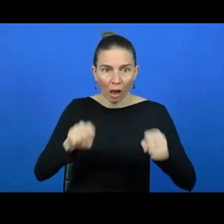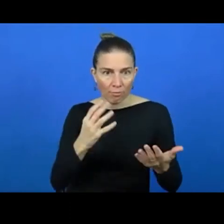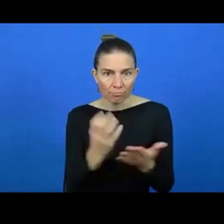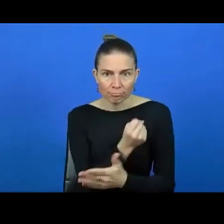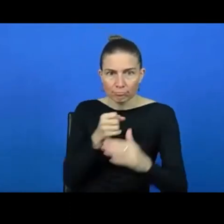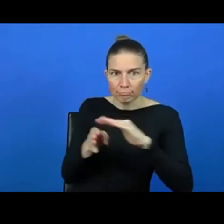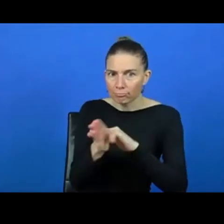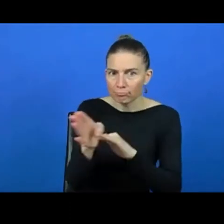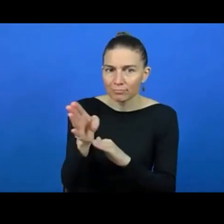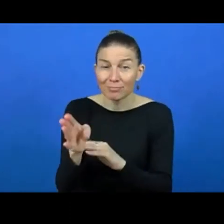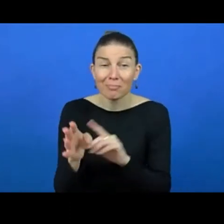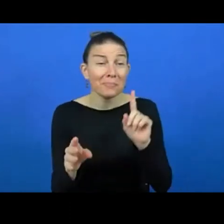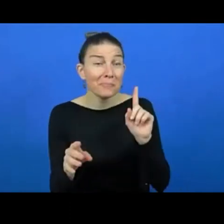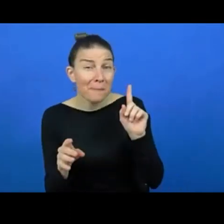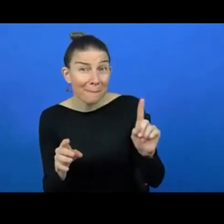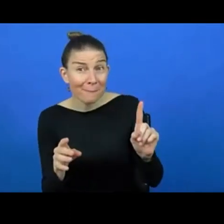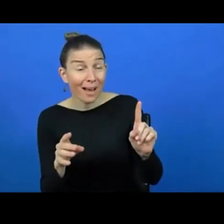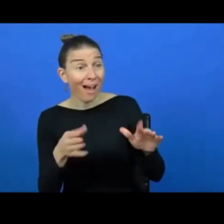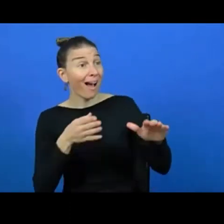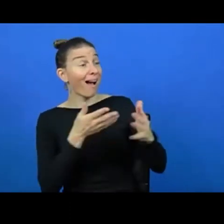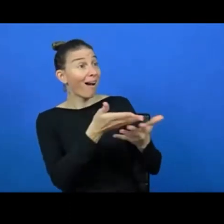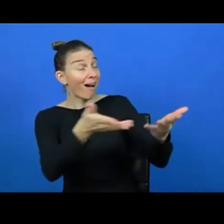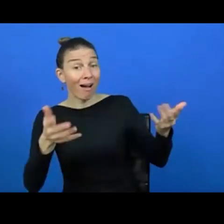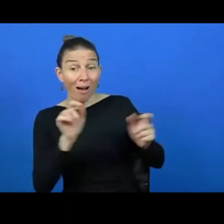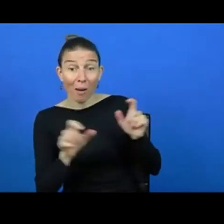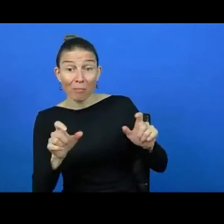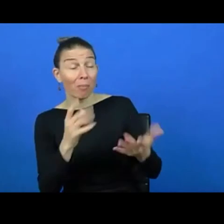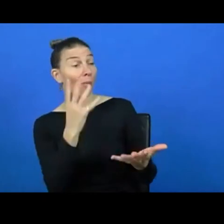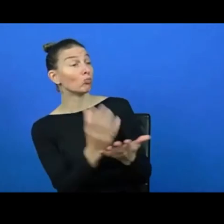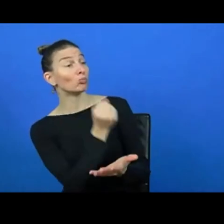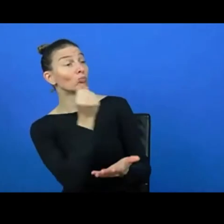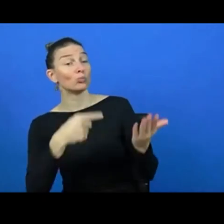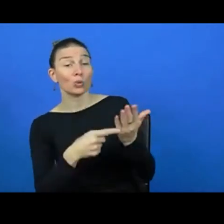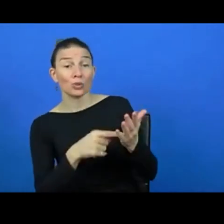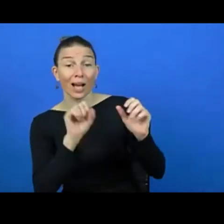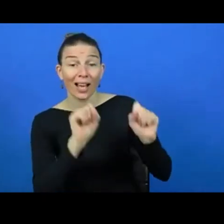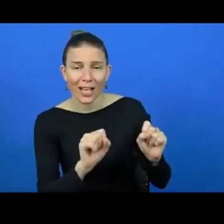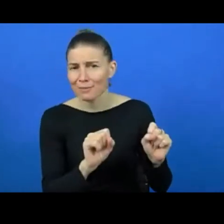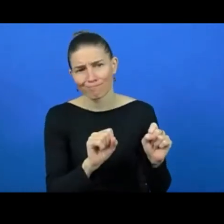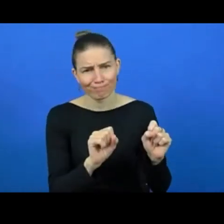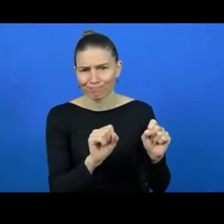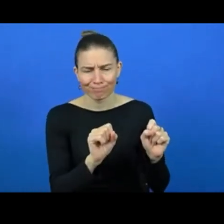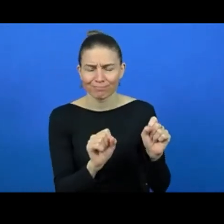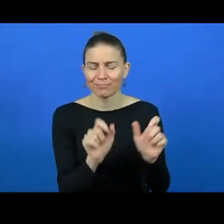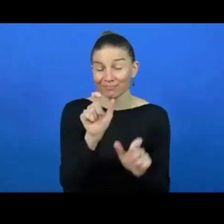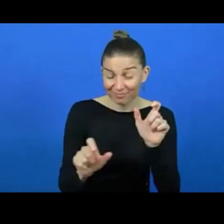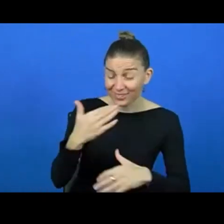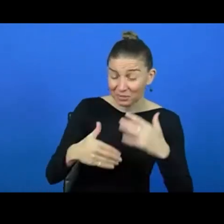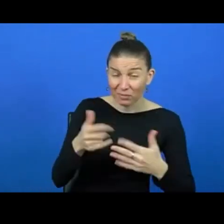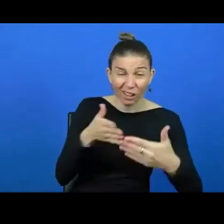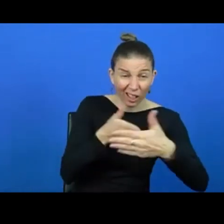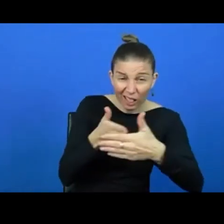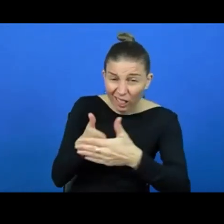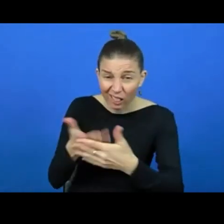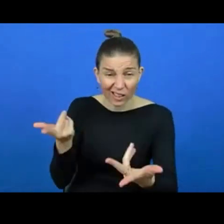people. In fact, the potential technology offers to address barriers faced by people with disabilities is tremendous.